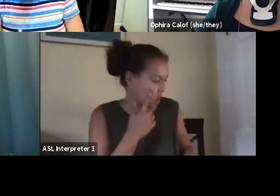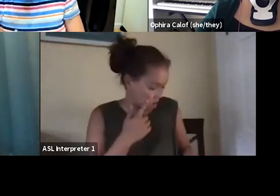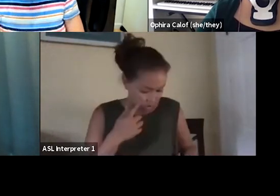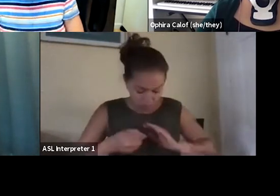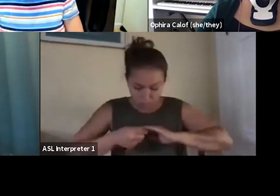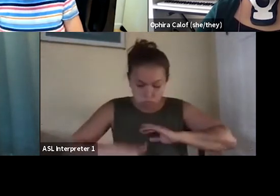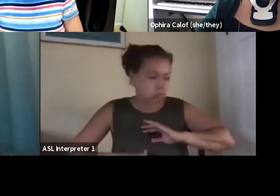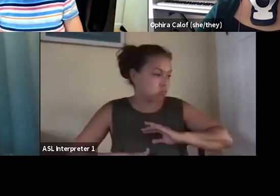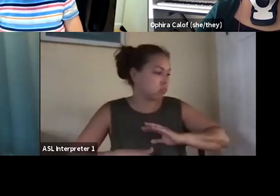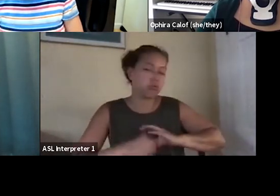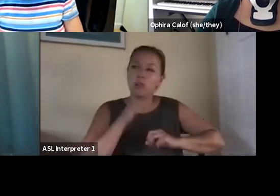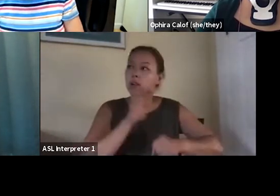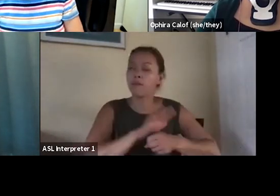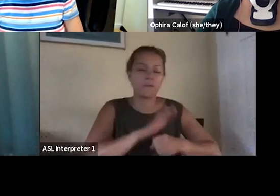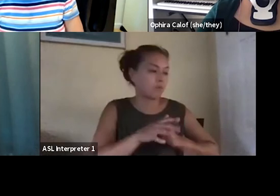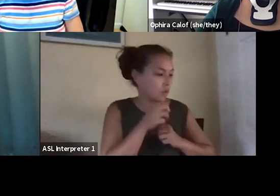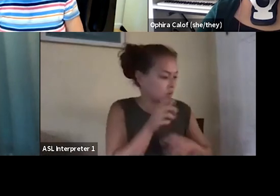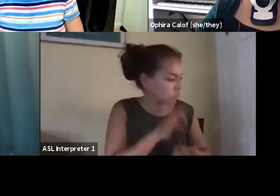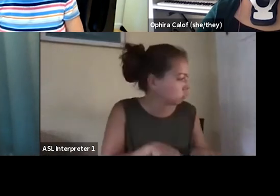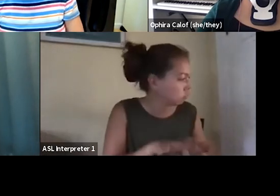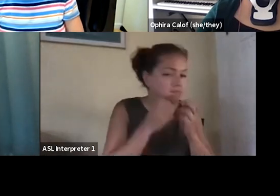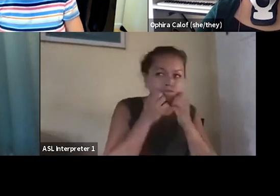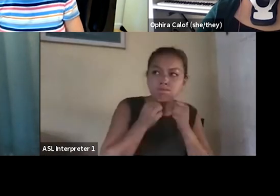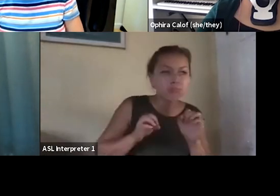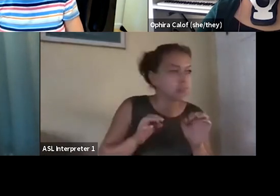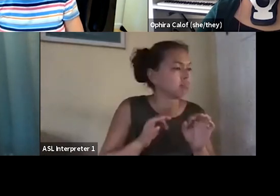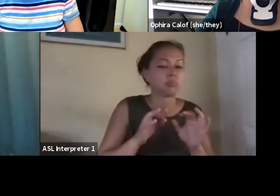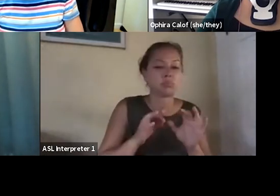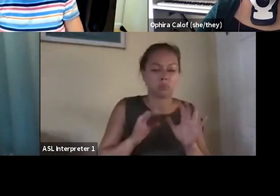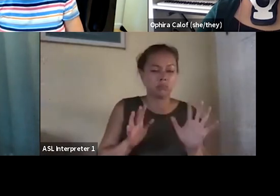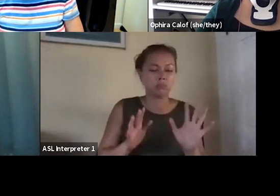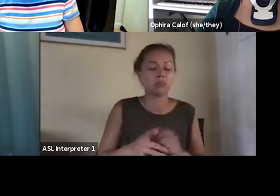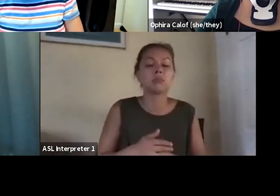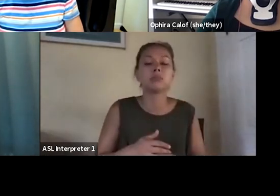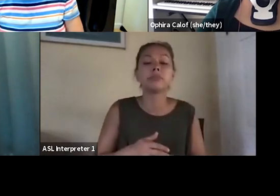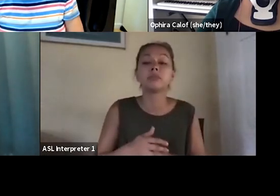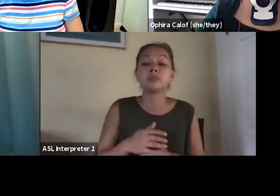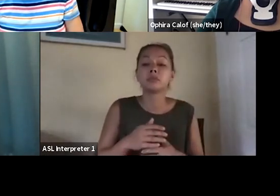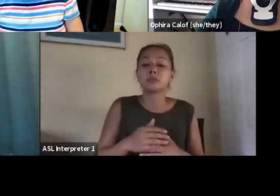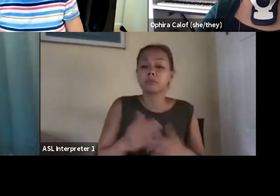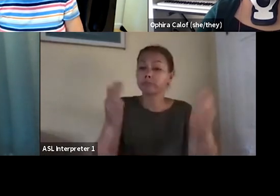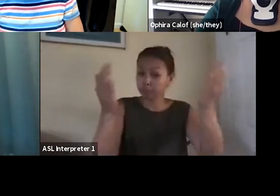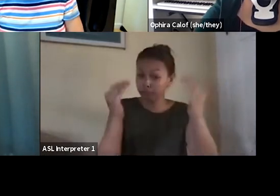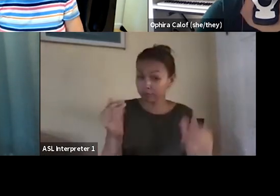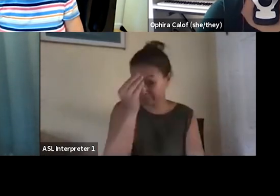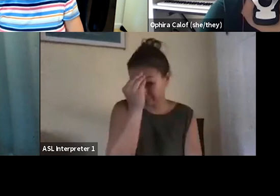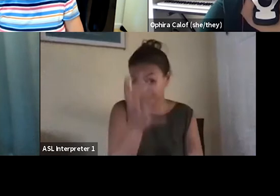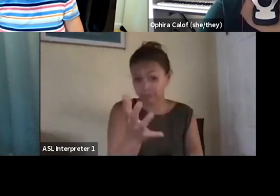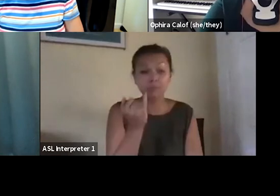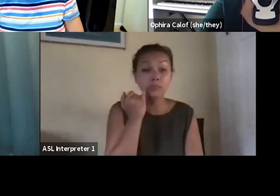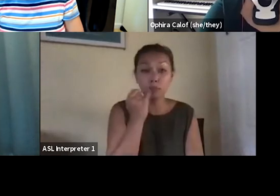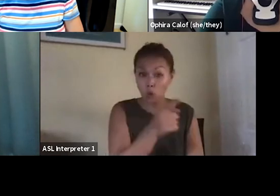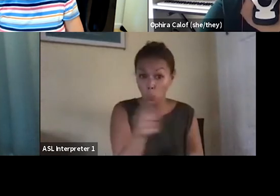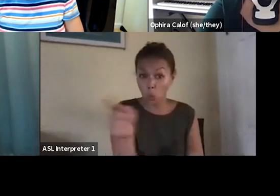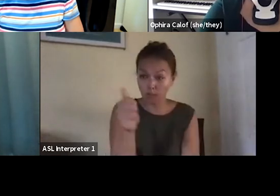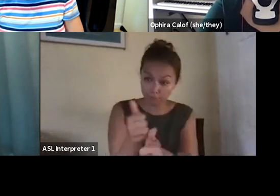know, to understand, this is more to the people in position of power, but, you know, understand that potential can equal profit. And so